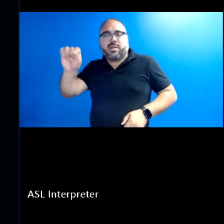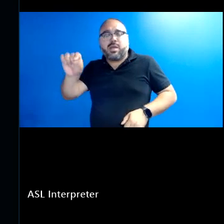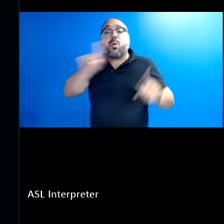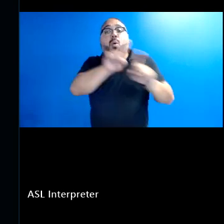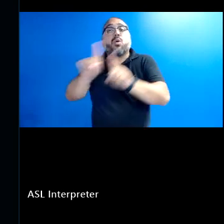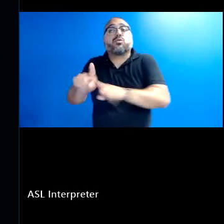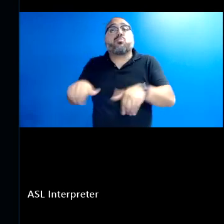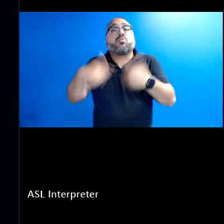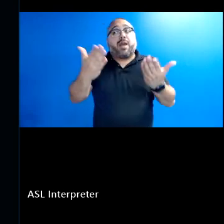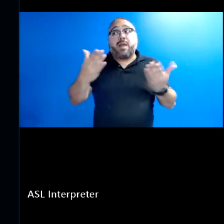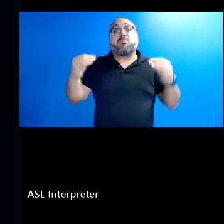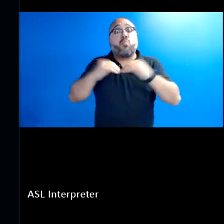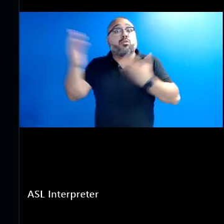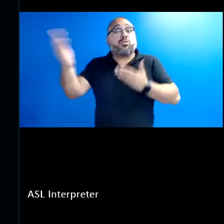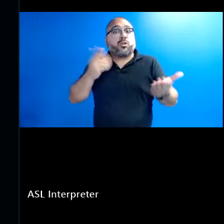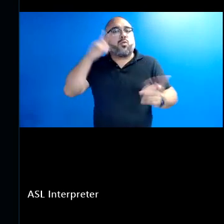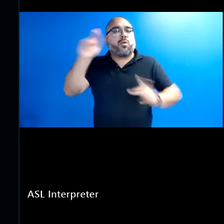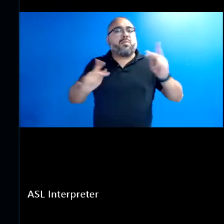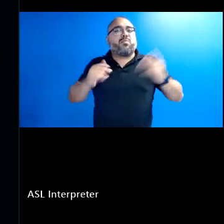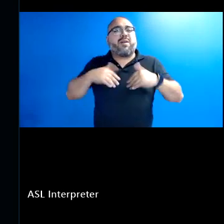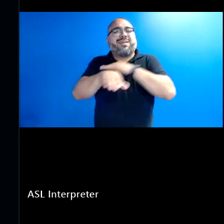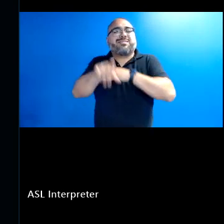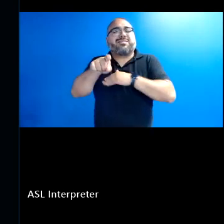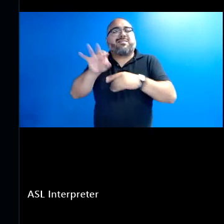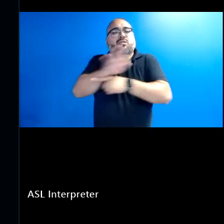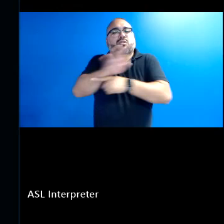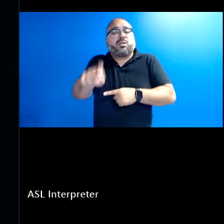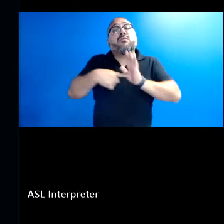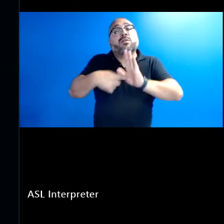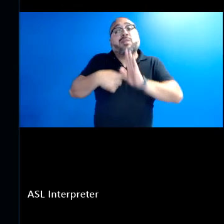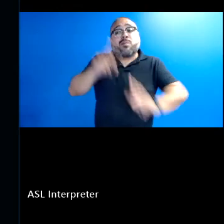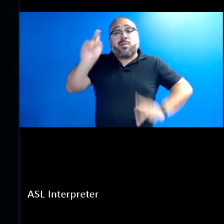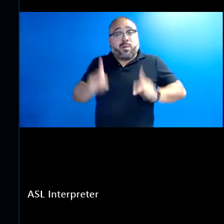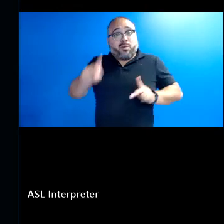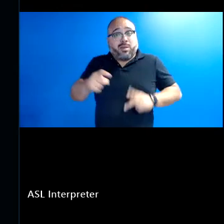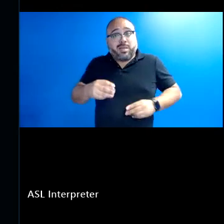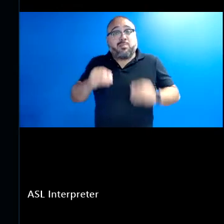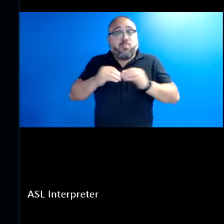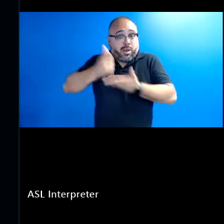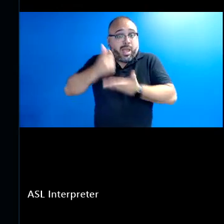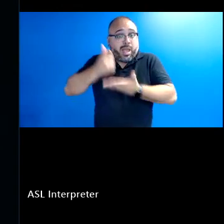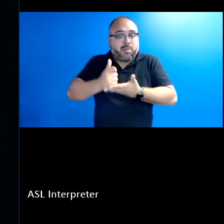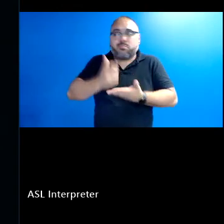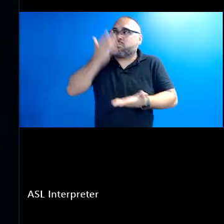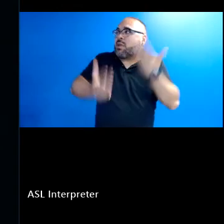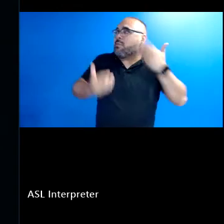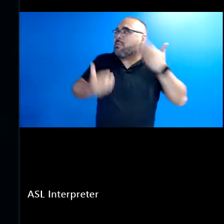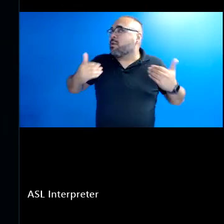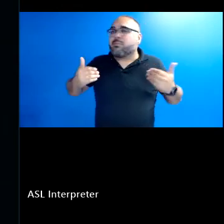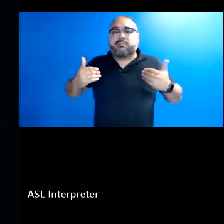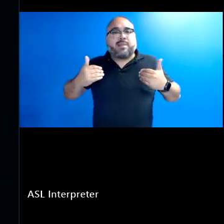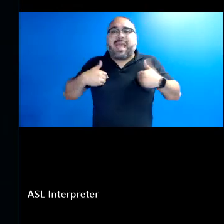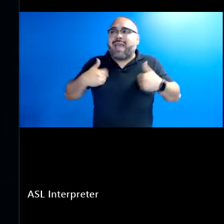with access and functional needs. For example, individuals who may need additional assistance due to any condition that limits their